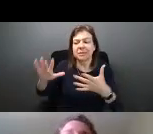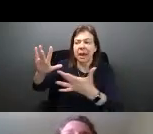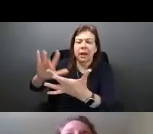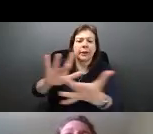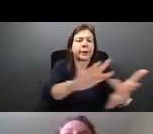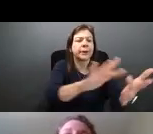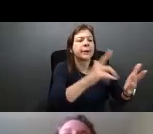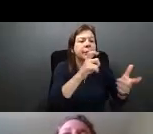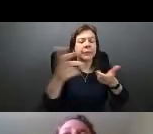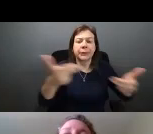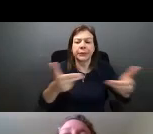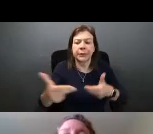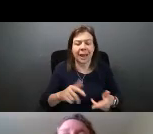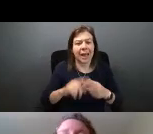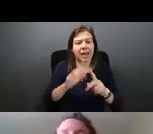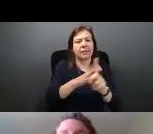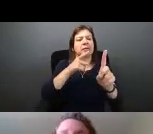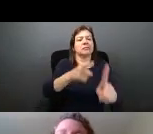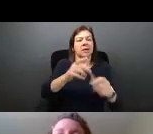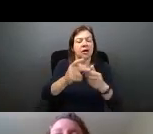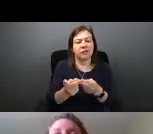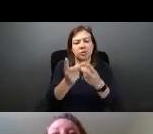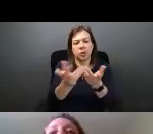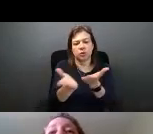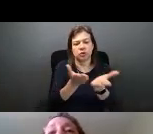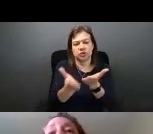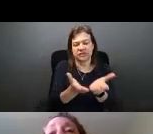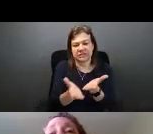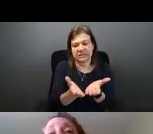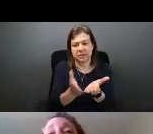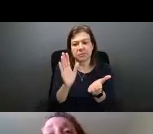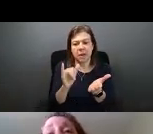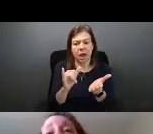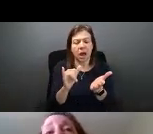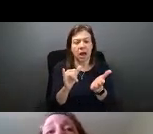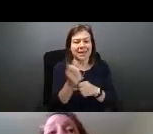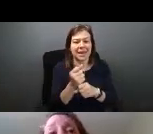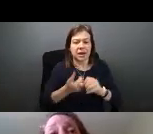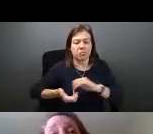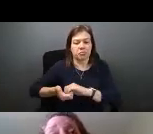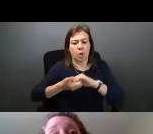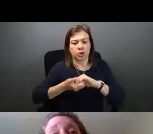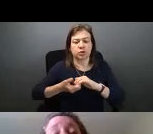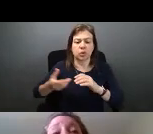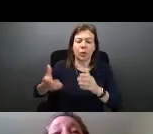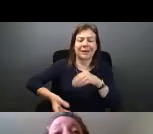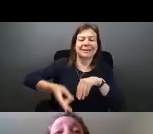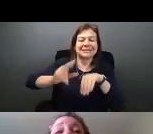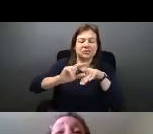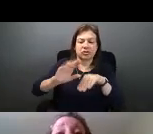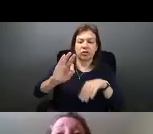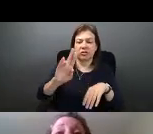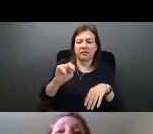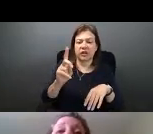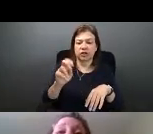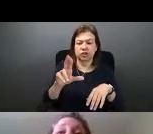and expand the objectives of the proposed services by securing partners or funders. This is a